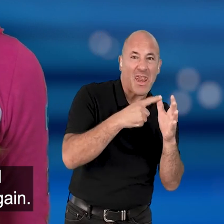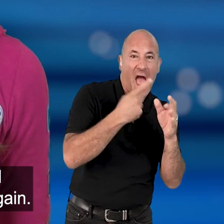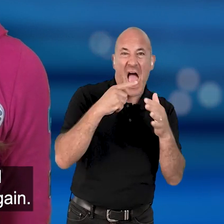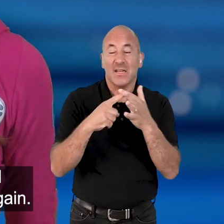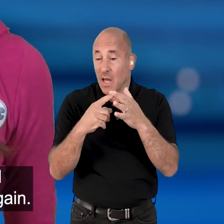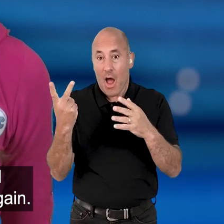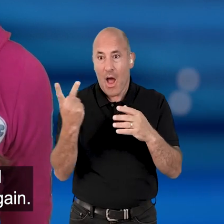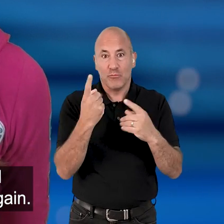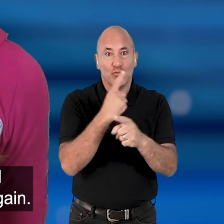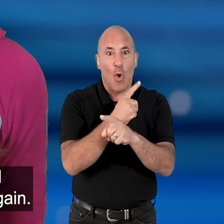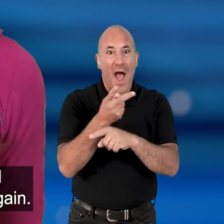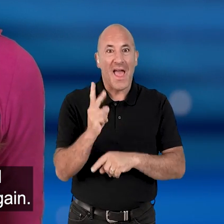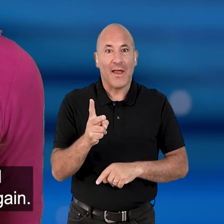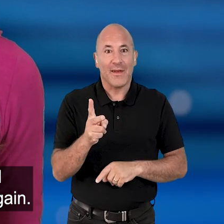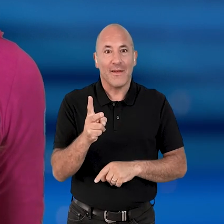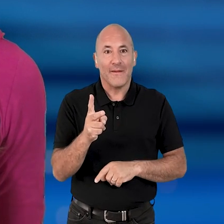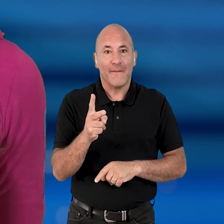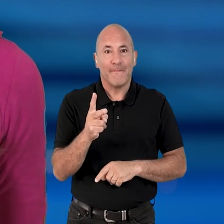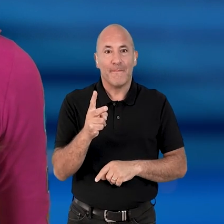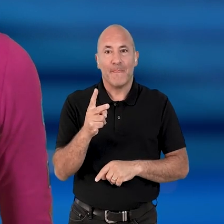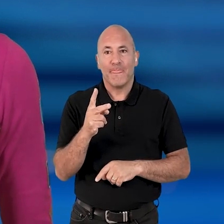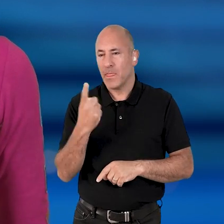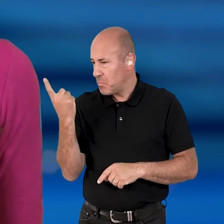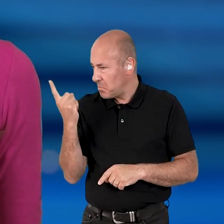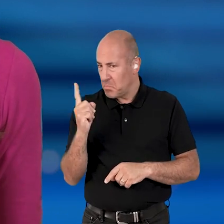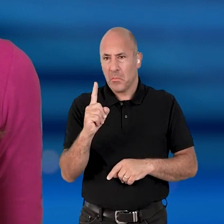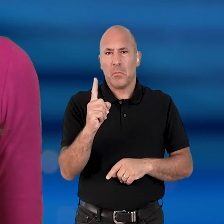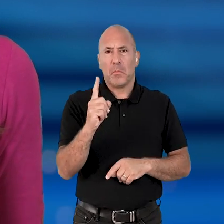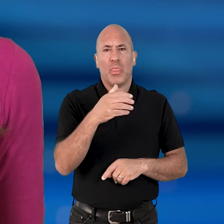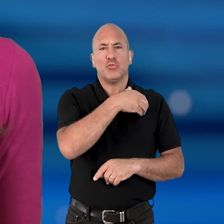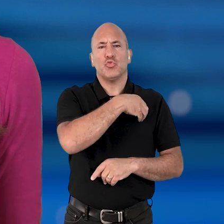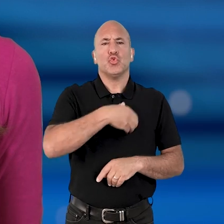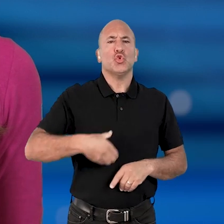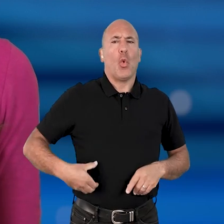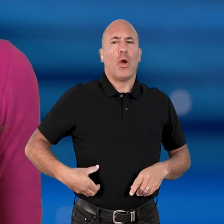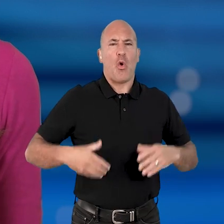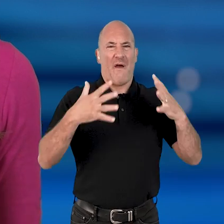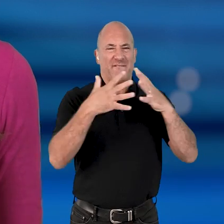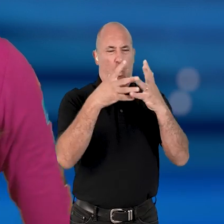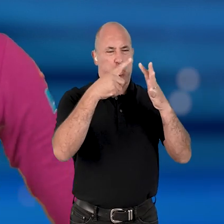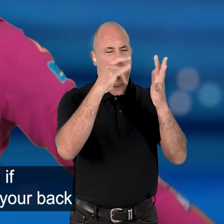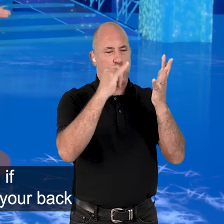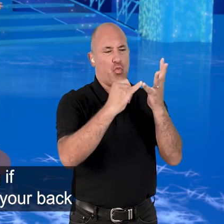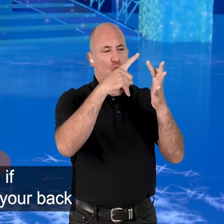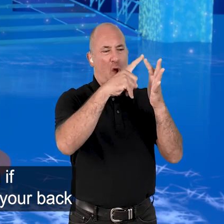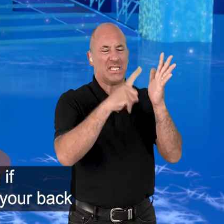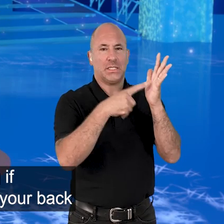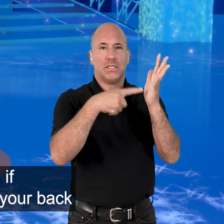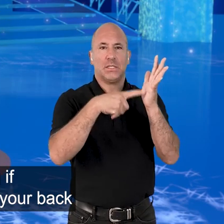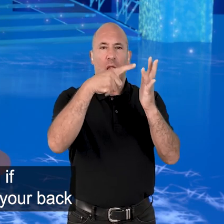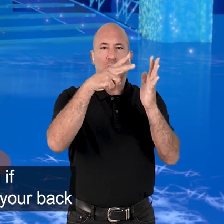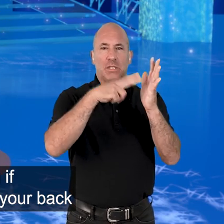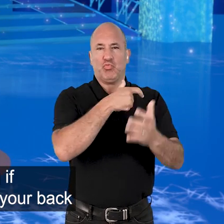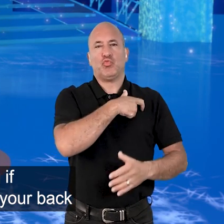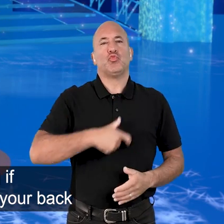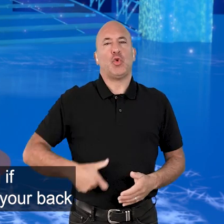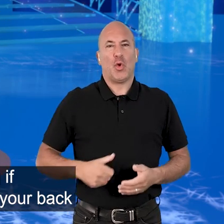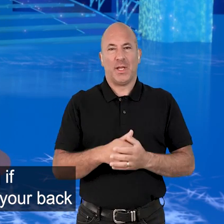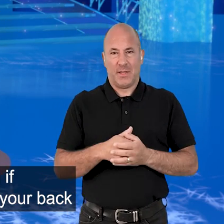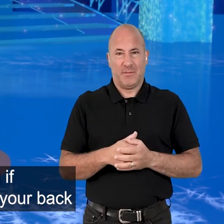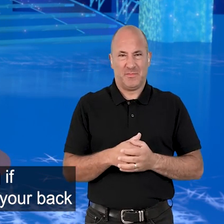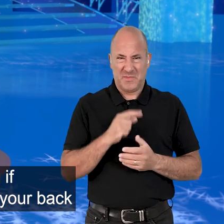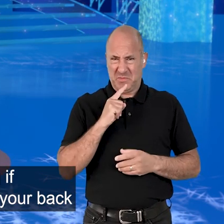and Elsa get talking again. Along the way comes the Duke of Wesselton. Turning to the side, seeing if you can